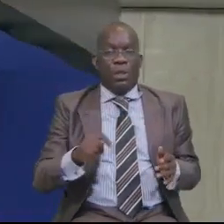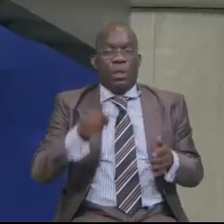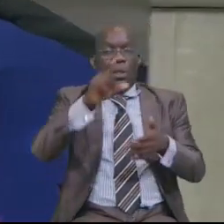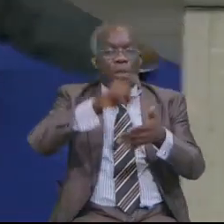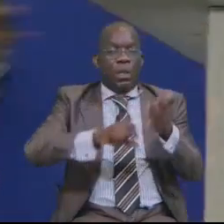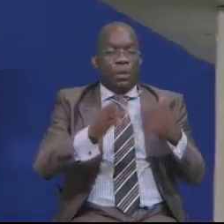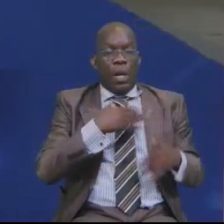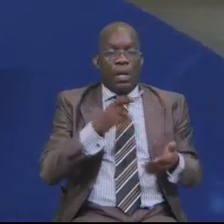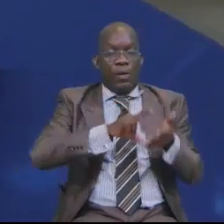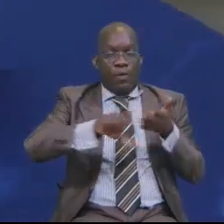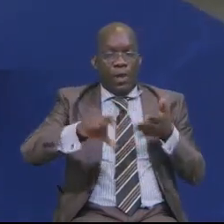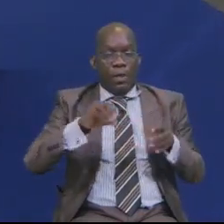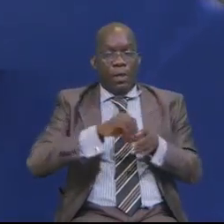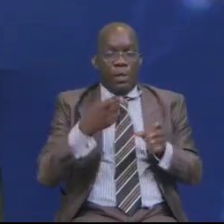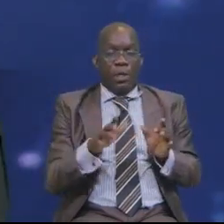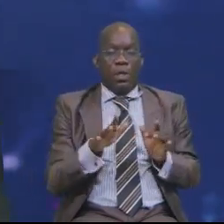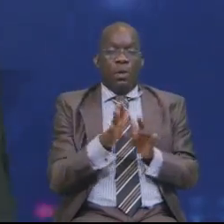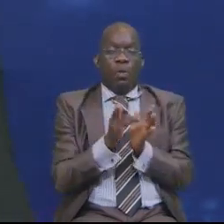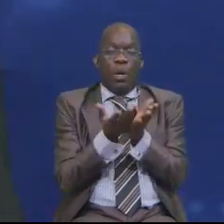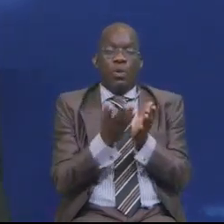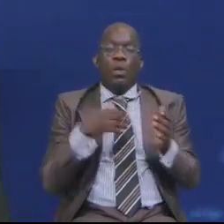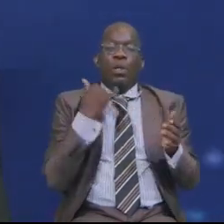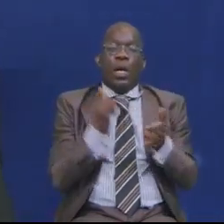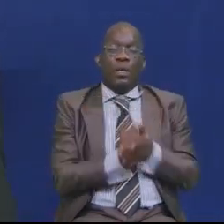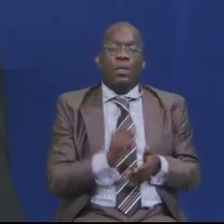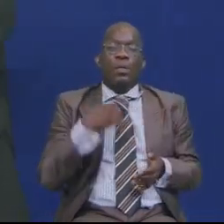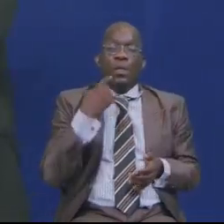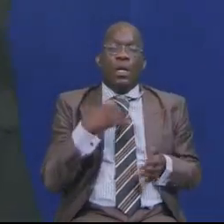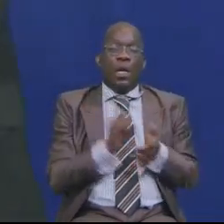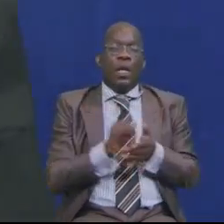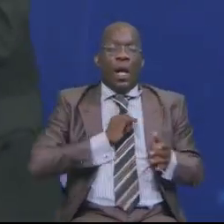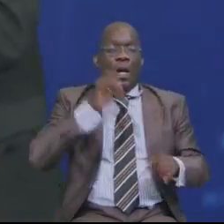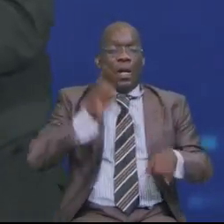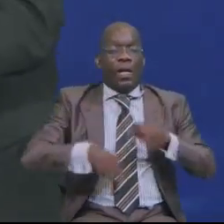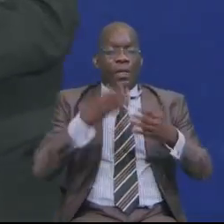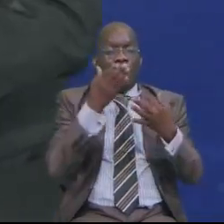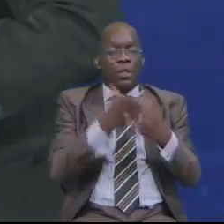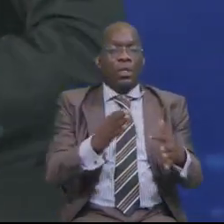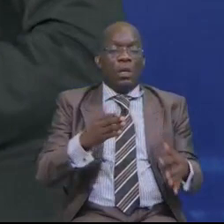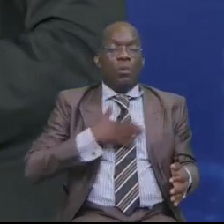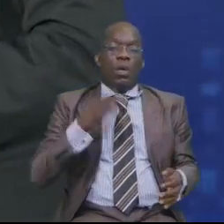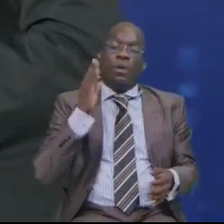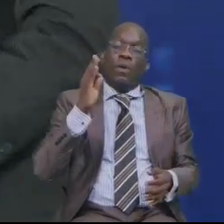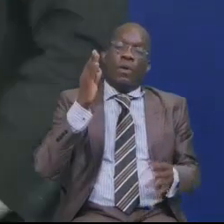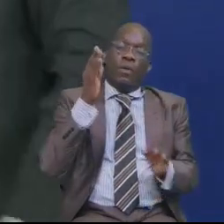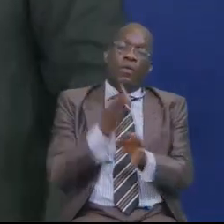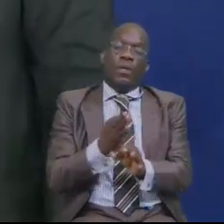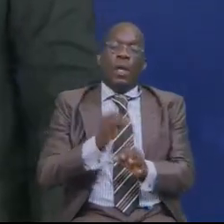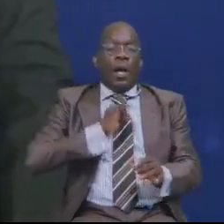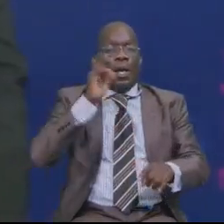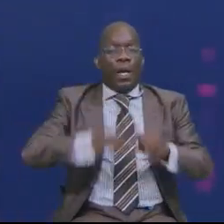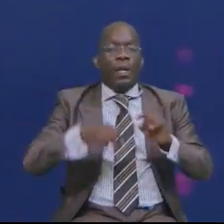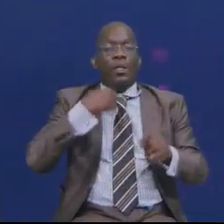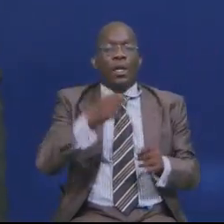that says, as a believer, I couldn't share my faith. I couldn't tell people how to be born again. They